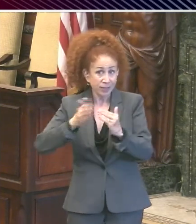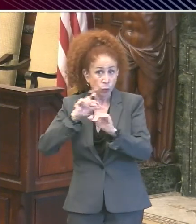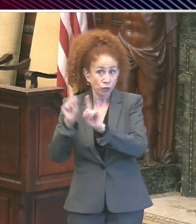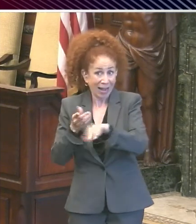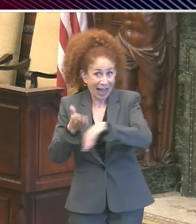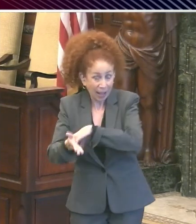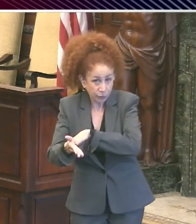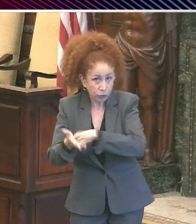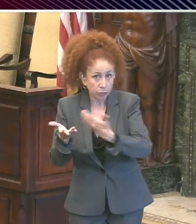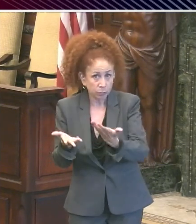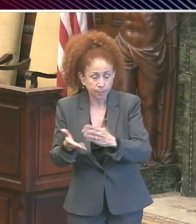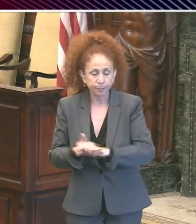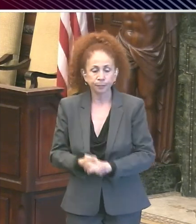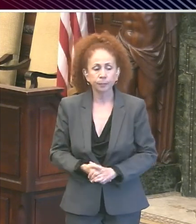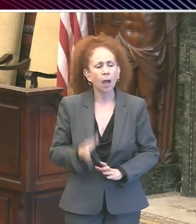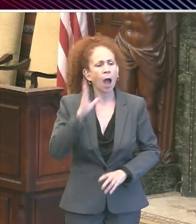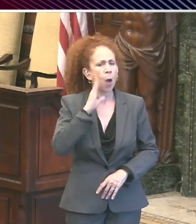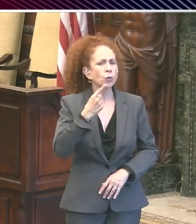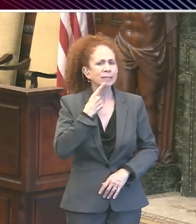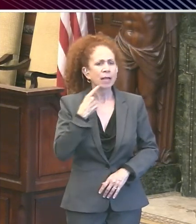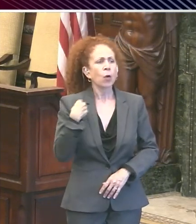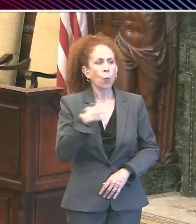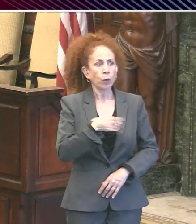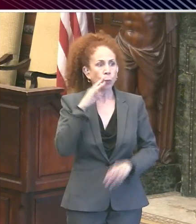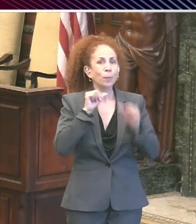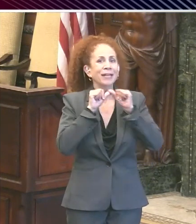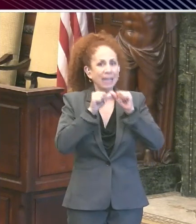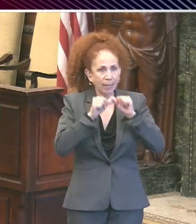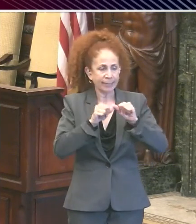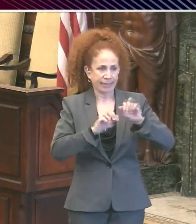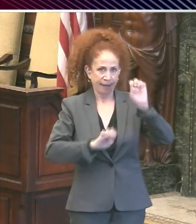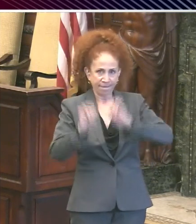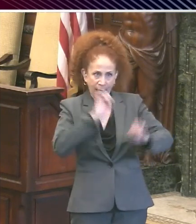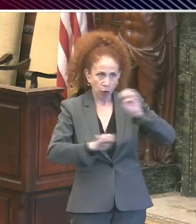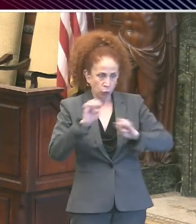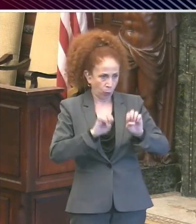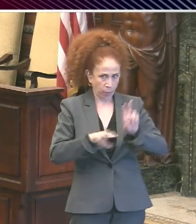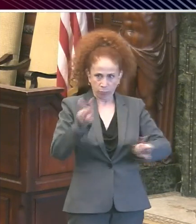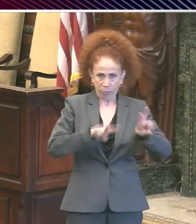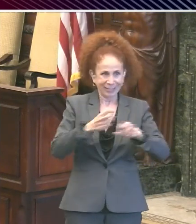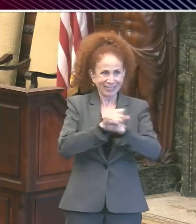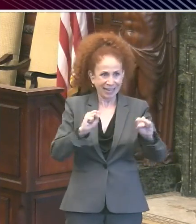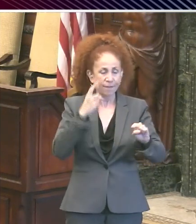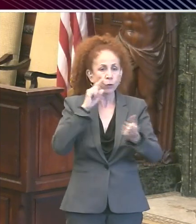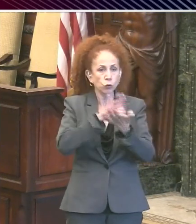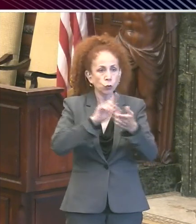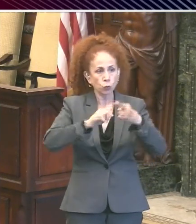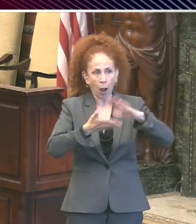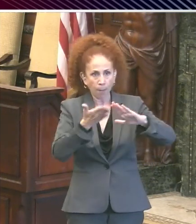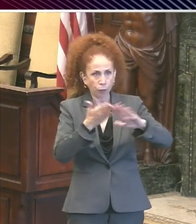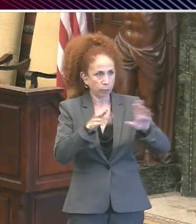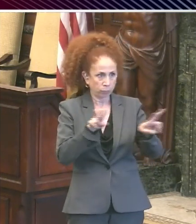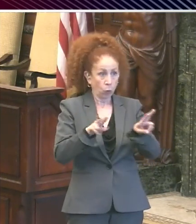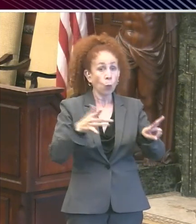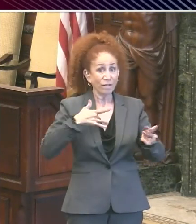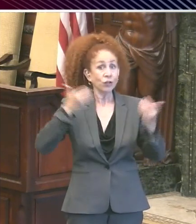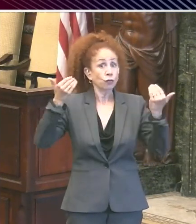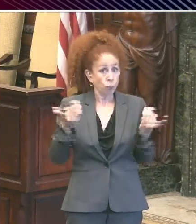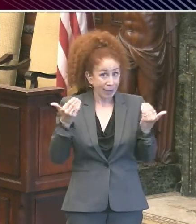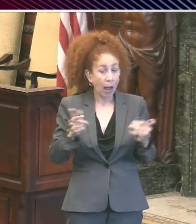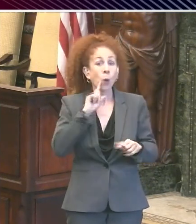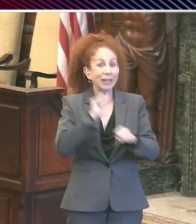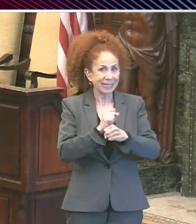react? I would say that we're going to be constantly evaluating whether we think it's safe for schools to operate. We do think it's safe for them to open